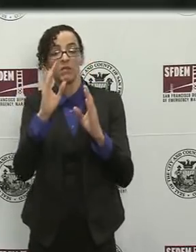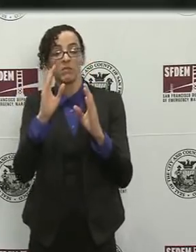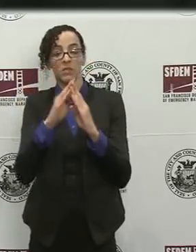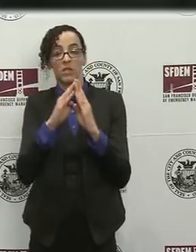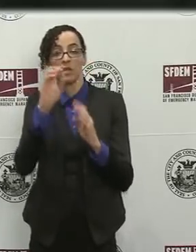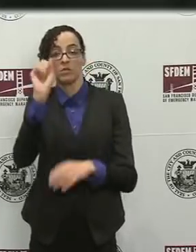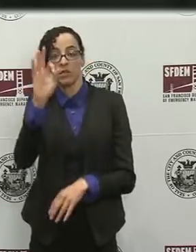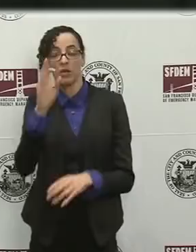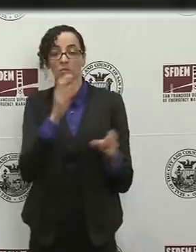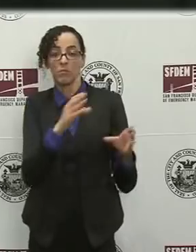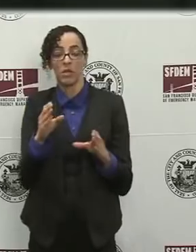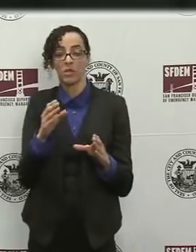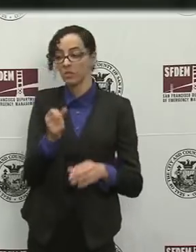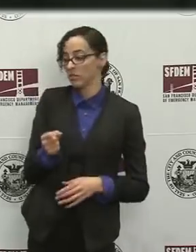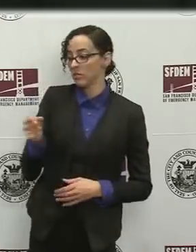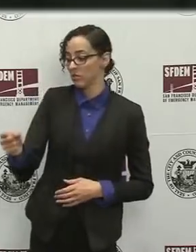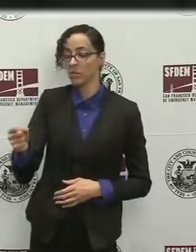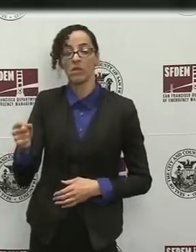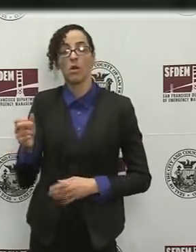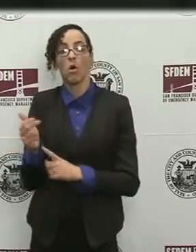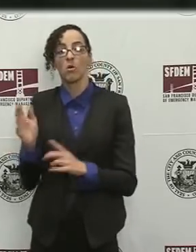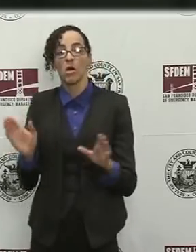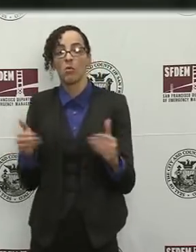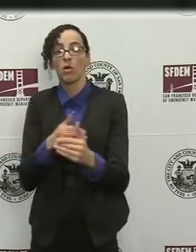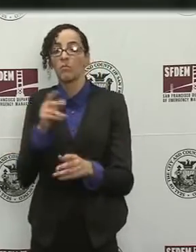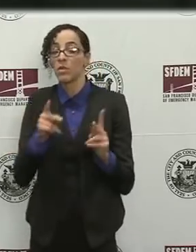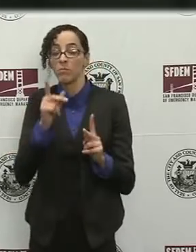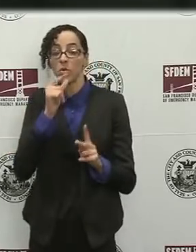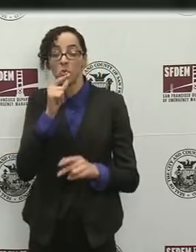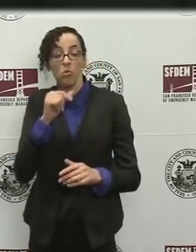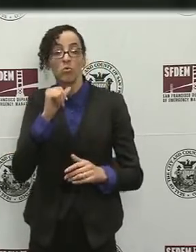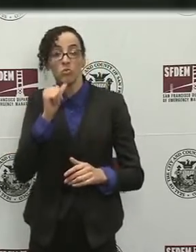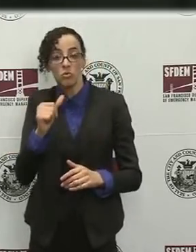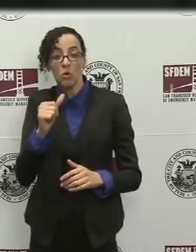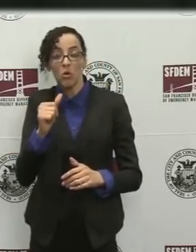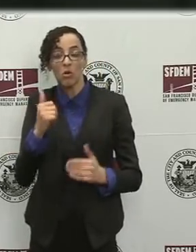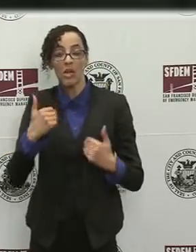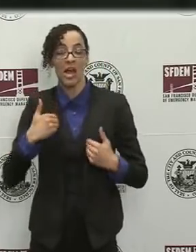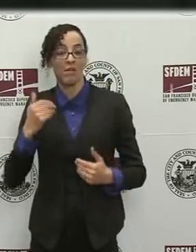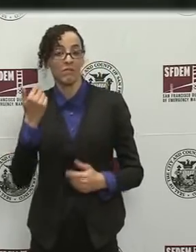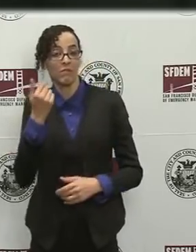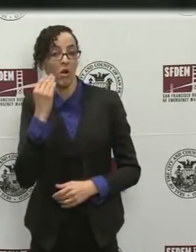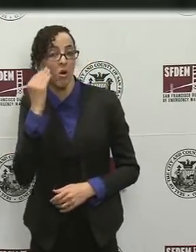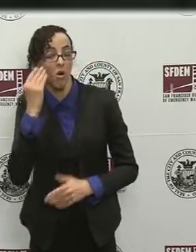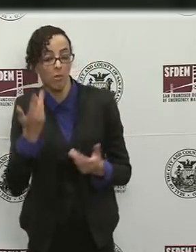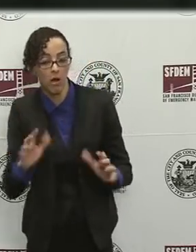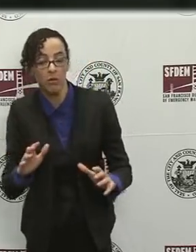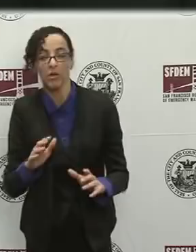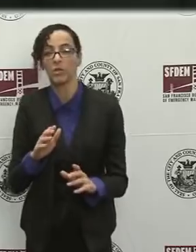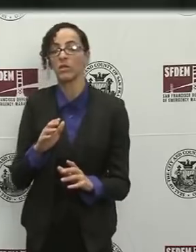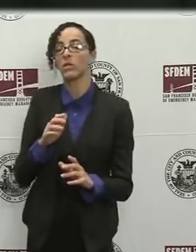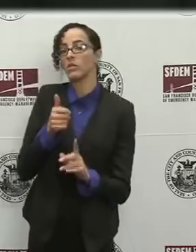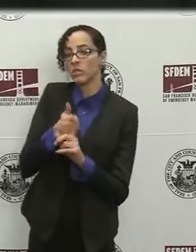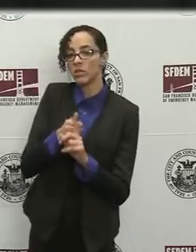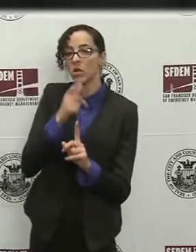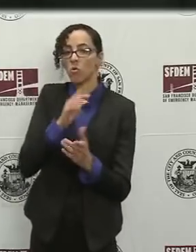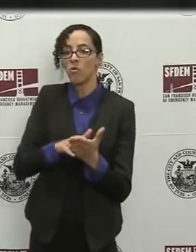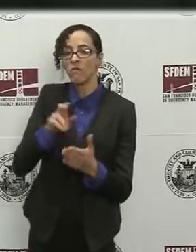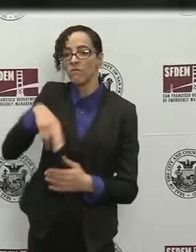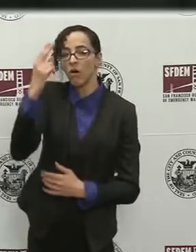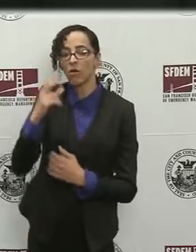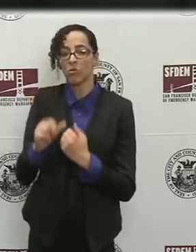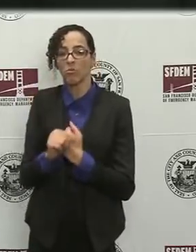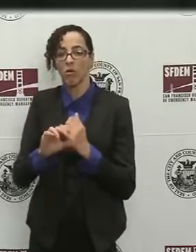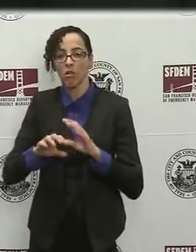people who do not belong to vulnerable populations or have not been exposed or tested positive for coronavirus? That's a great question,